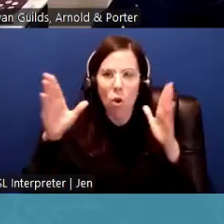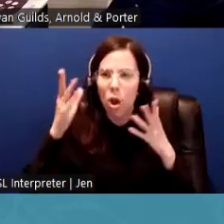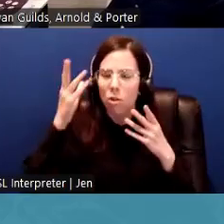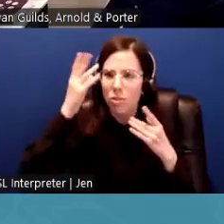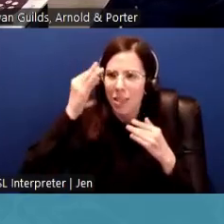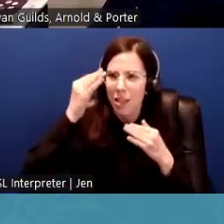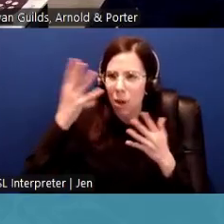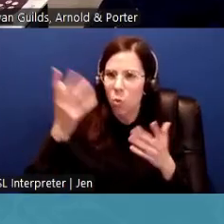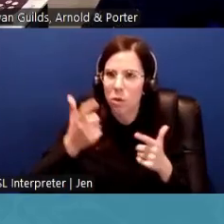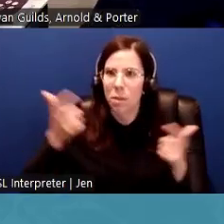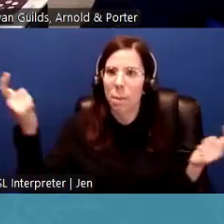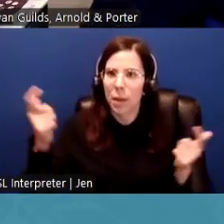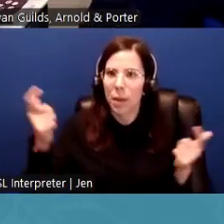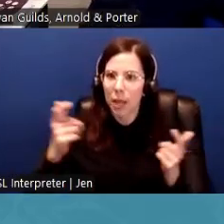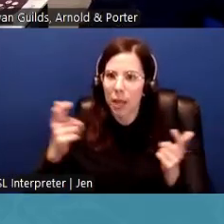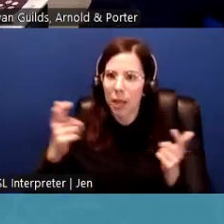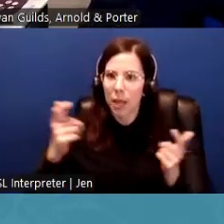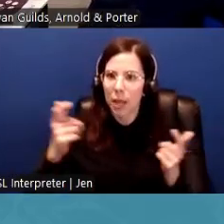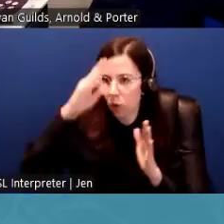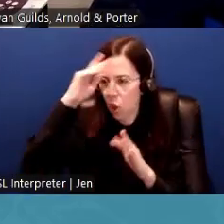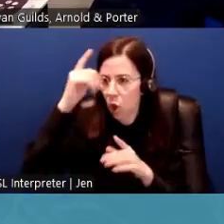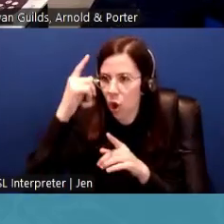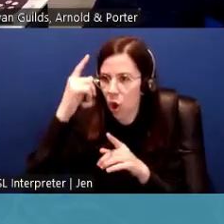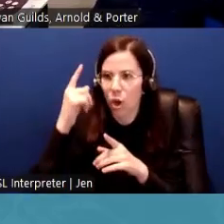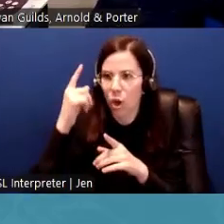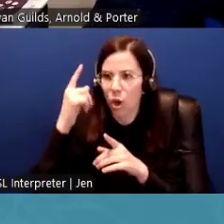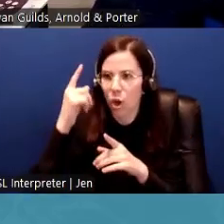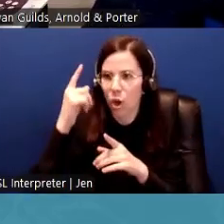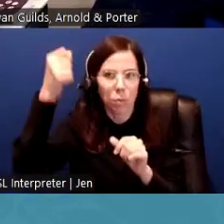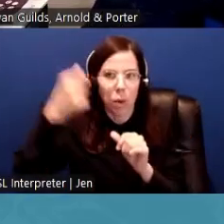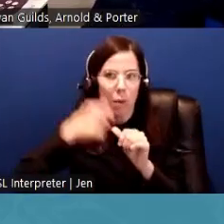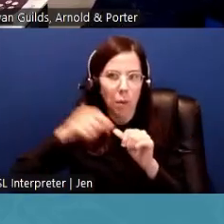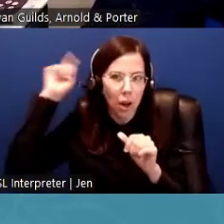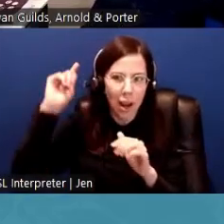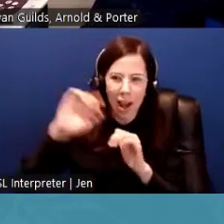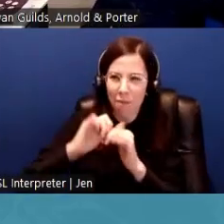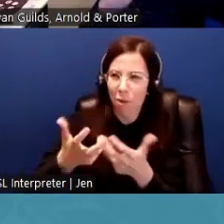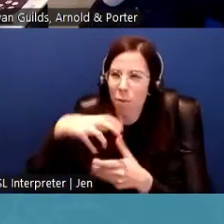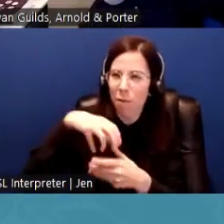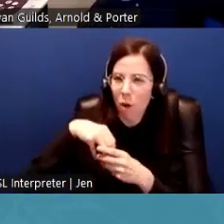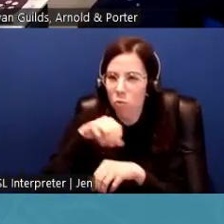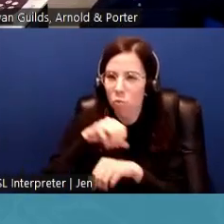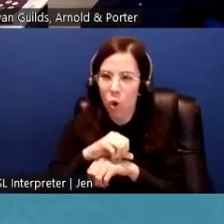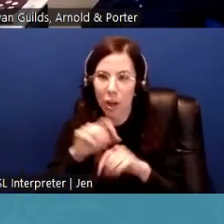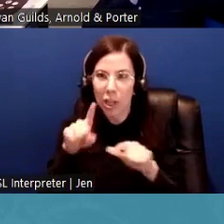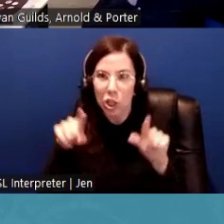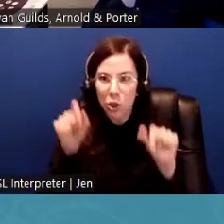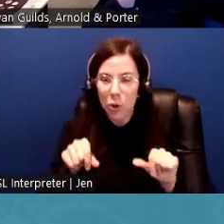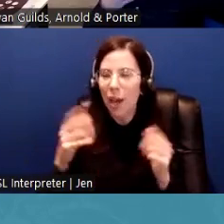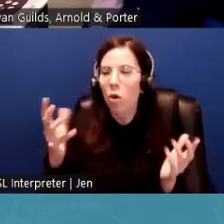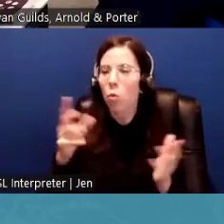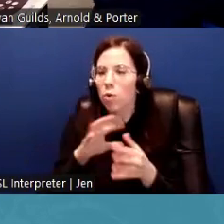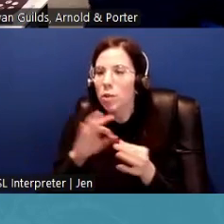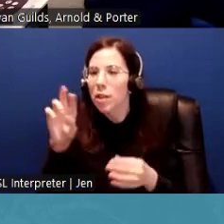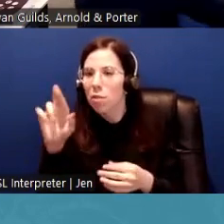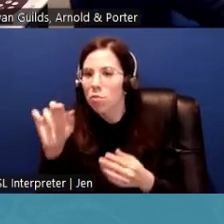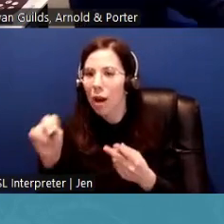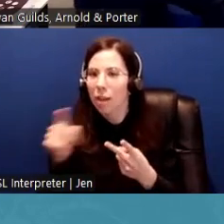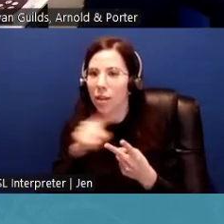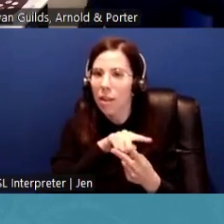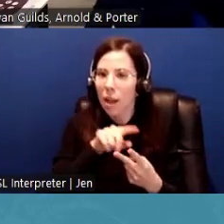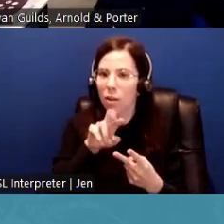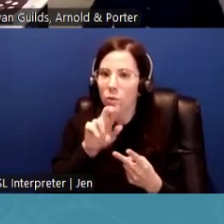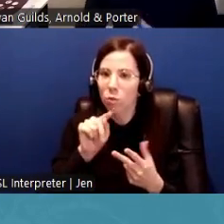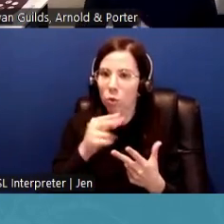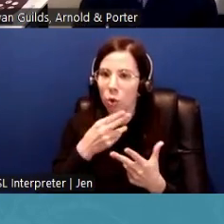one big takeaway for folks on the line about get involved, you can do this work? Like, what would you say, Ryan, and then Ruth, and then Susie, I'll turn